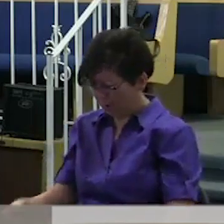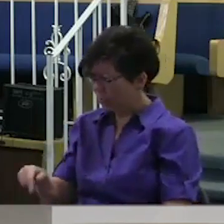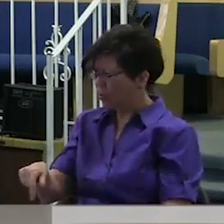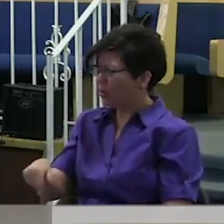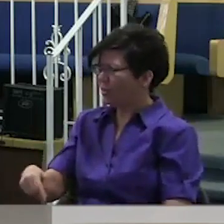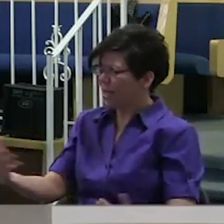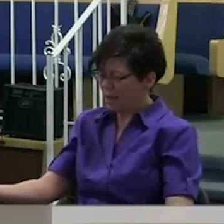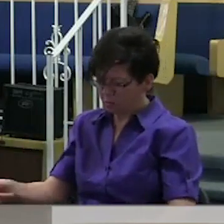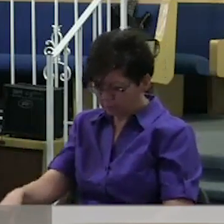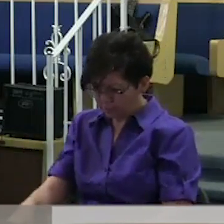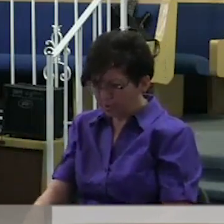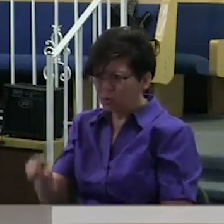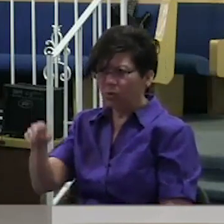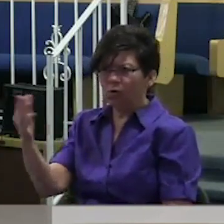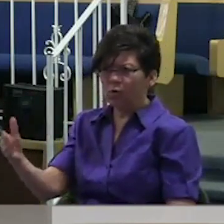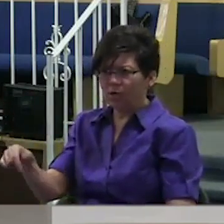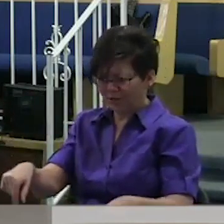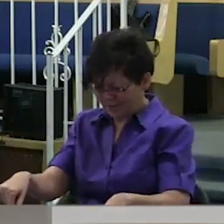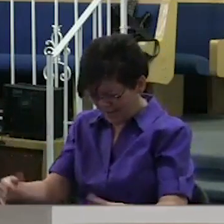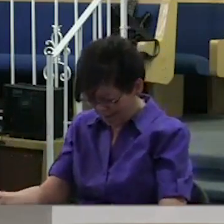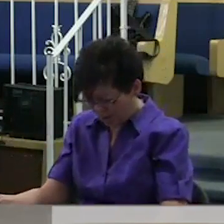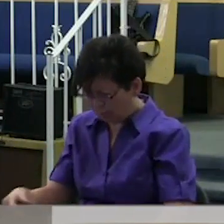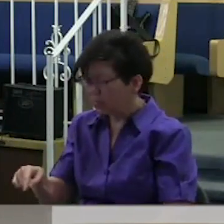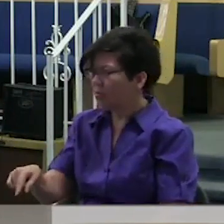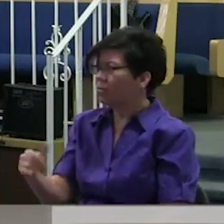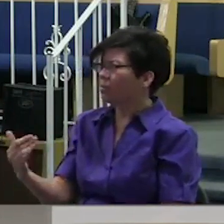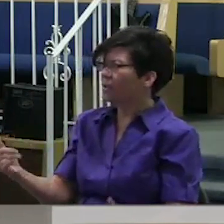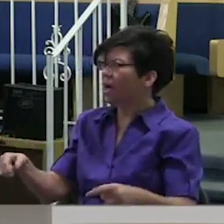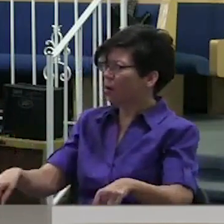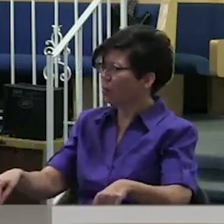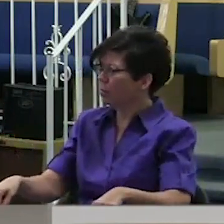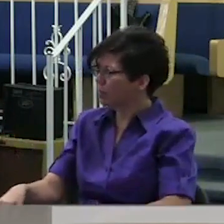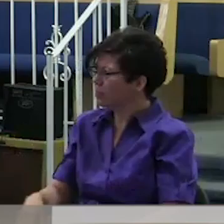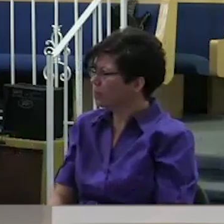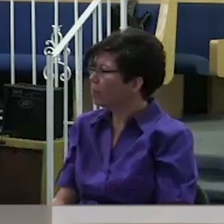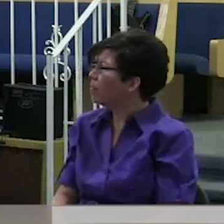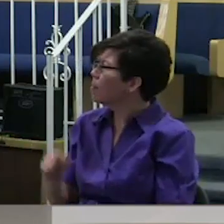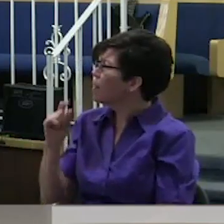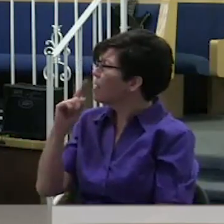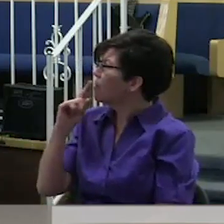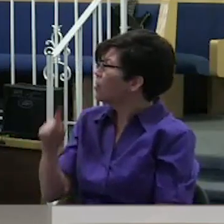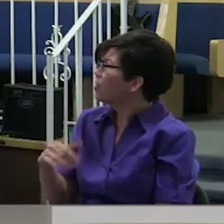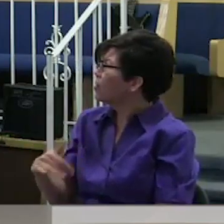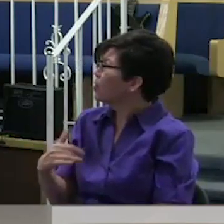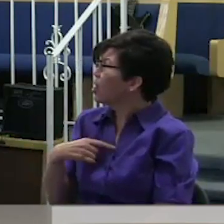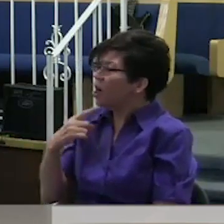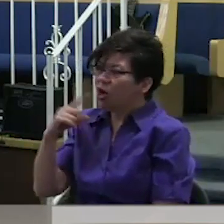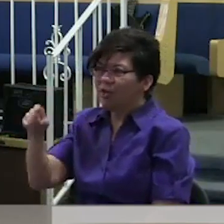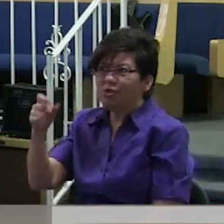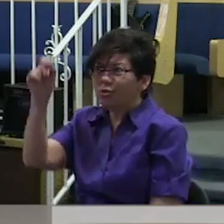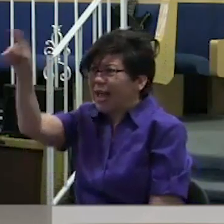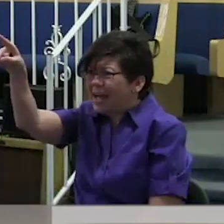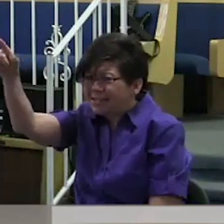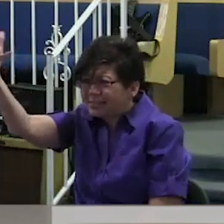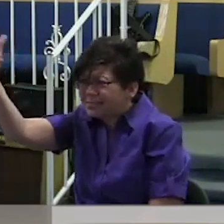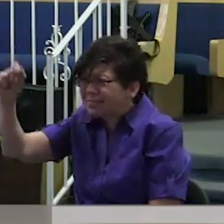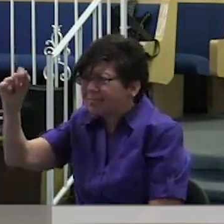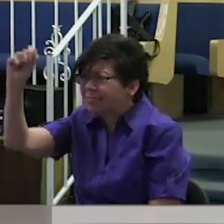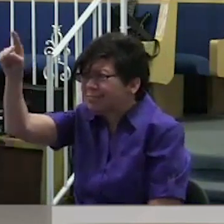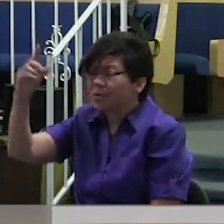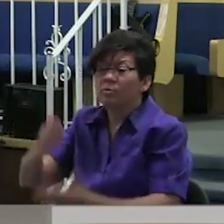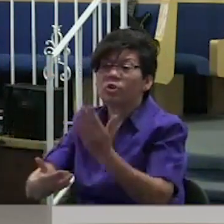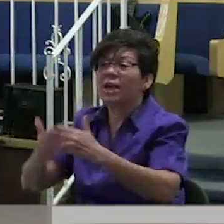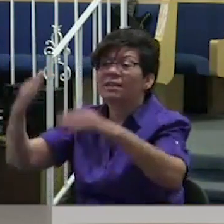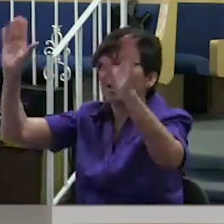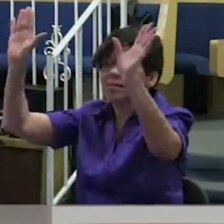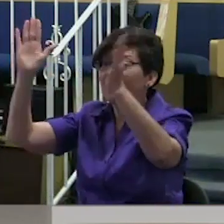You here right now. You ain't got to wait. You can get it right now. All you got to do is ask. Put your hands up